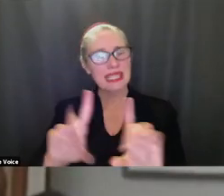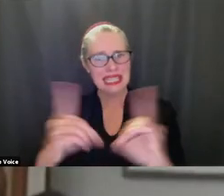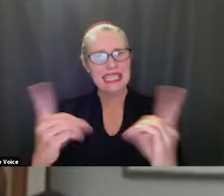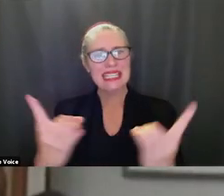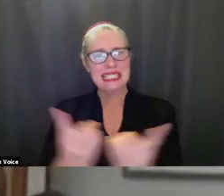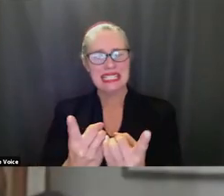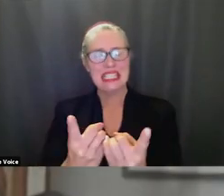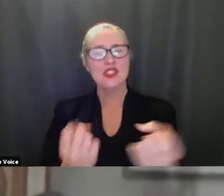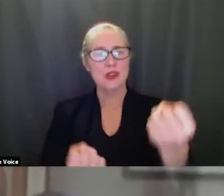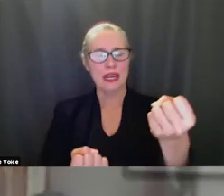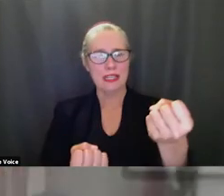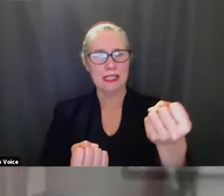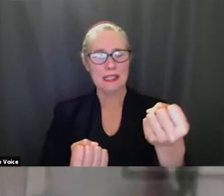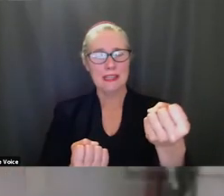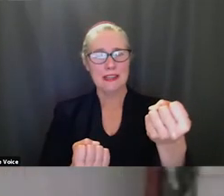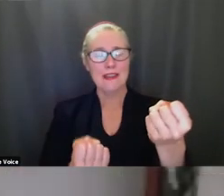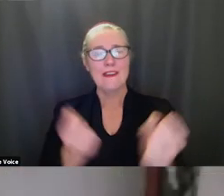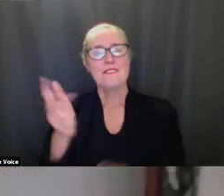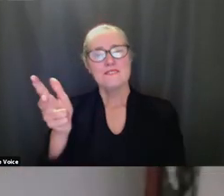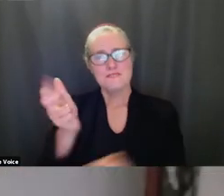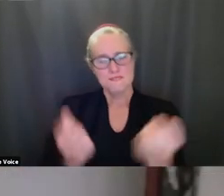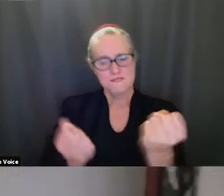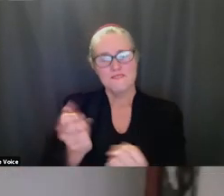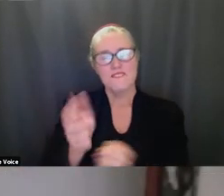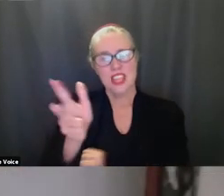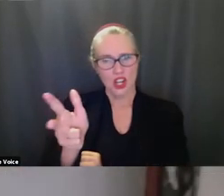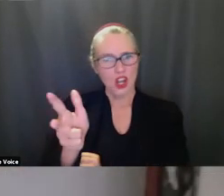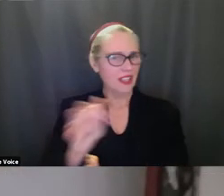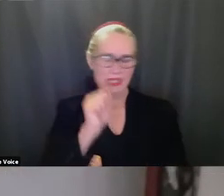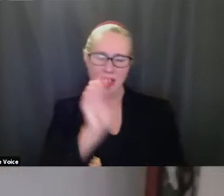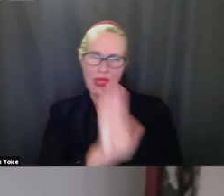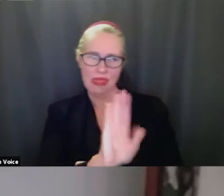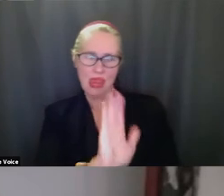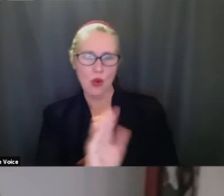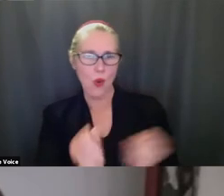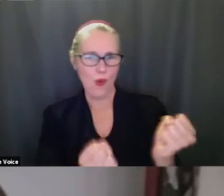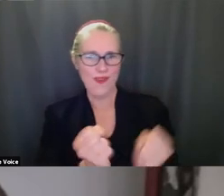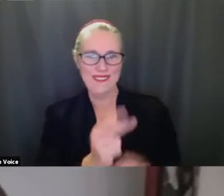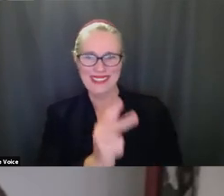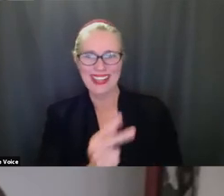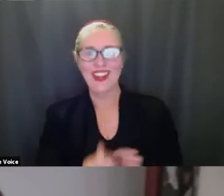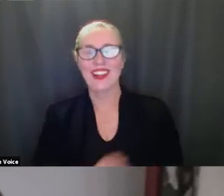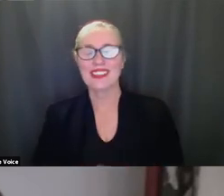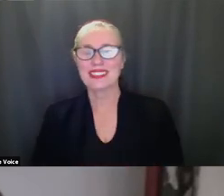vehicles so they should be covered by that okay thank you thank you